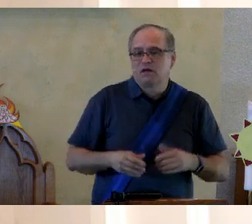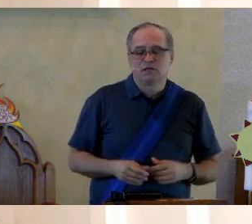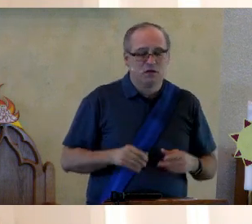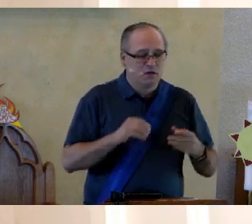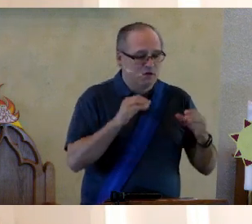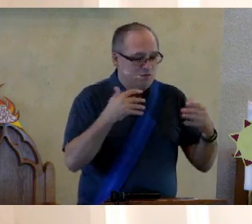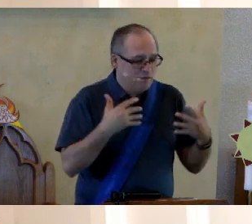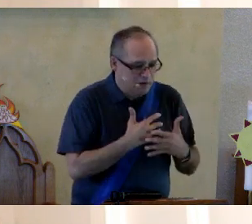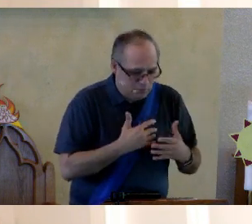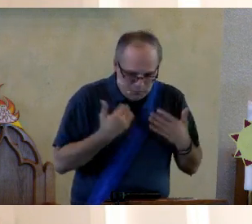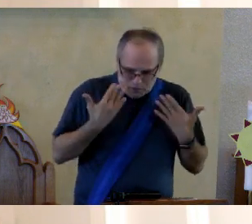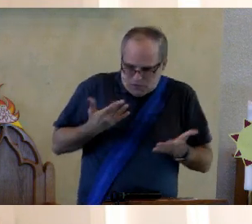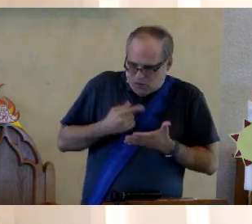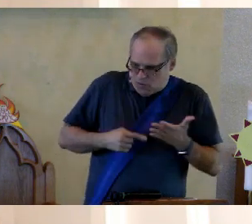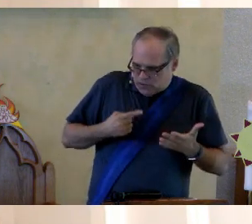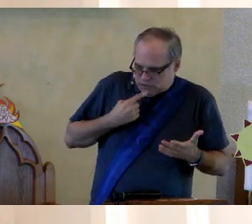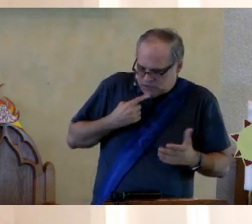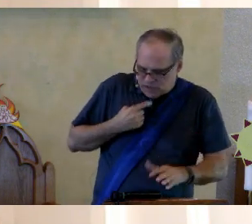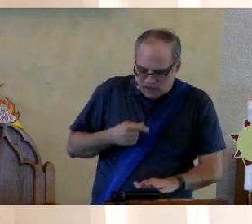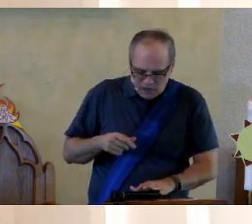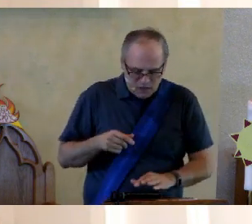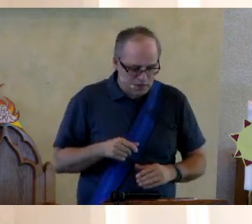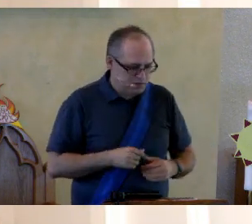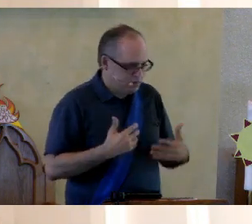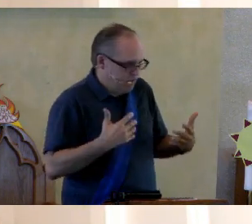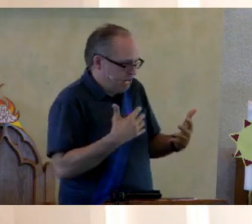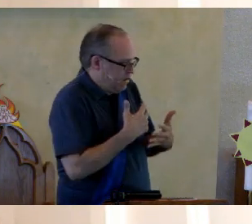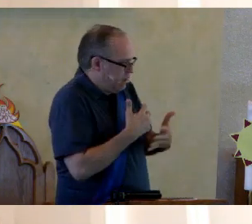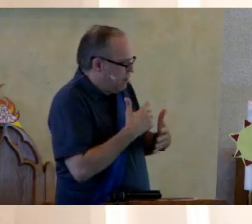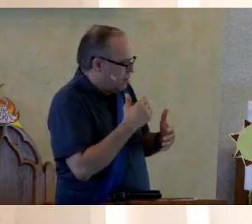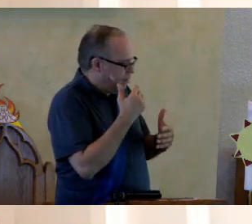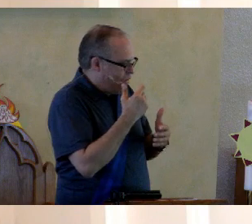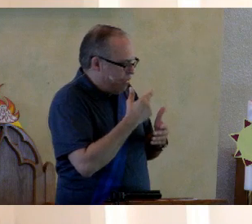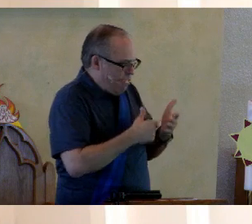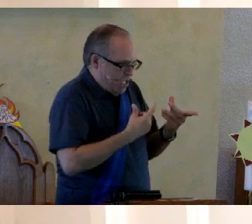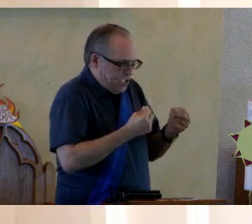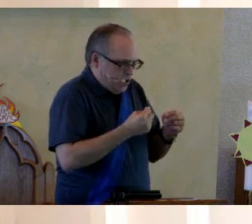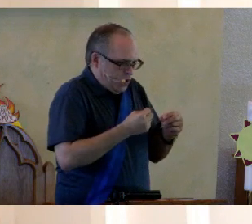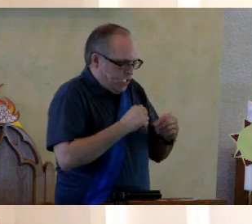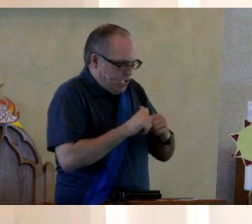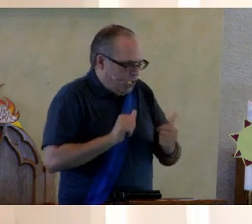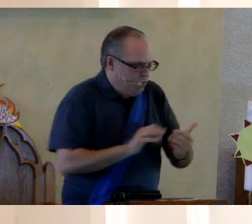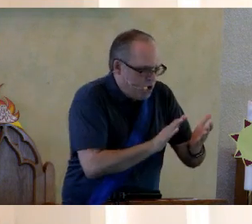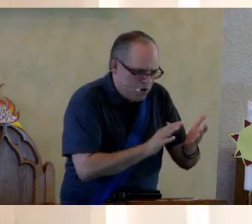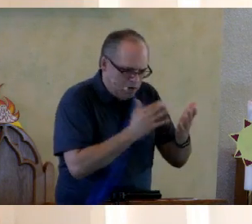answers, or fear of being ill-prepared to handle the raging storms that life can bring.